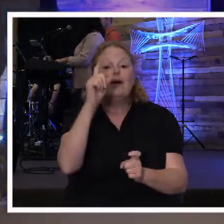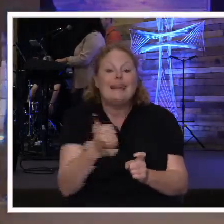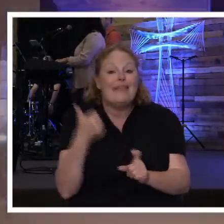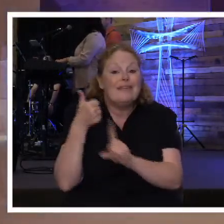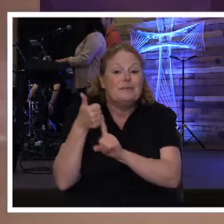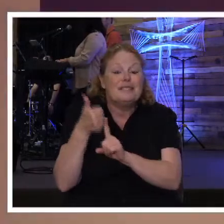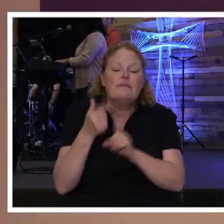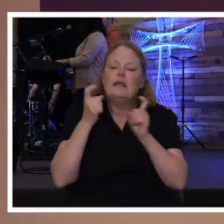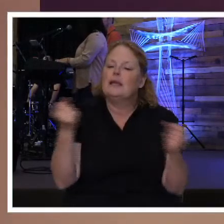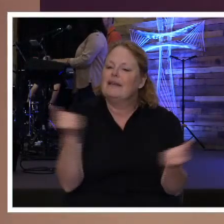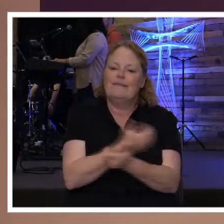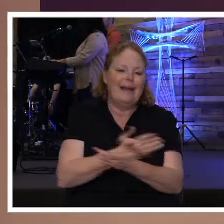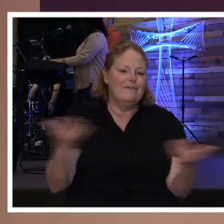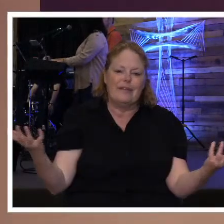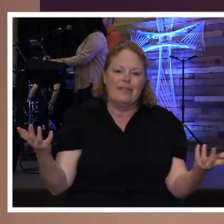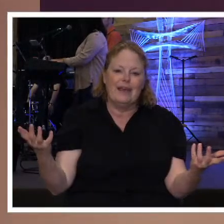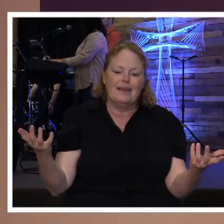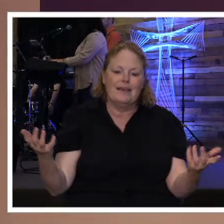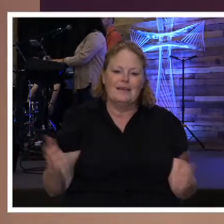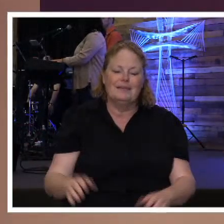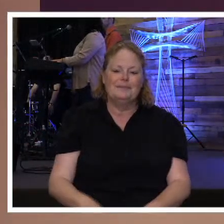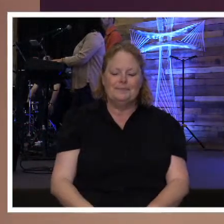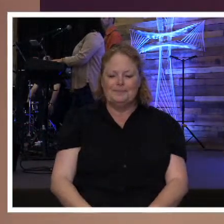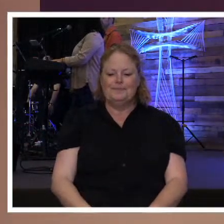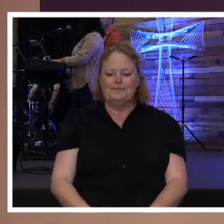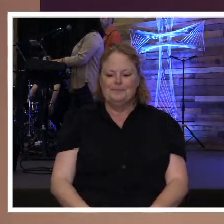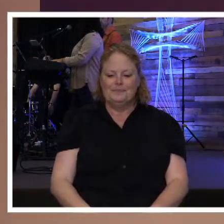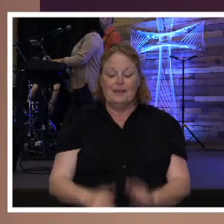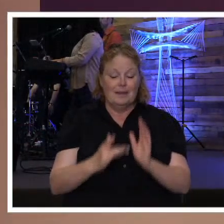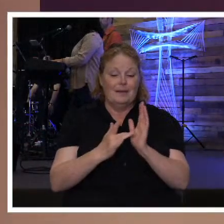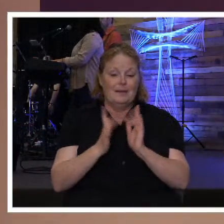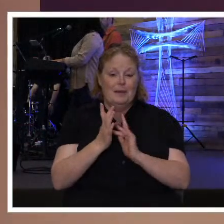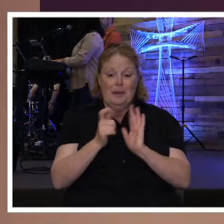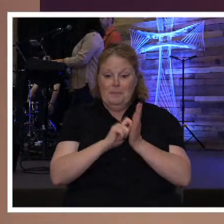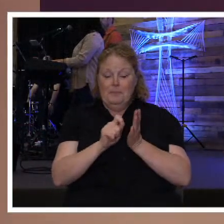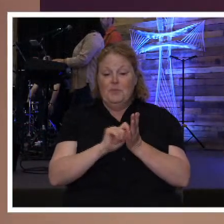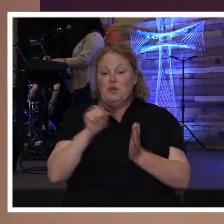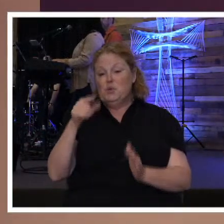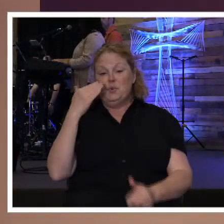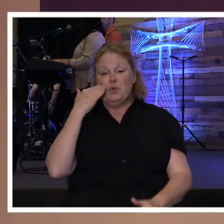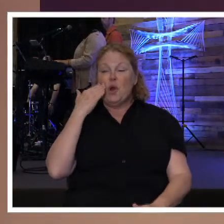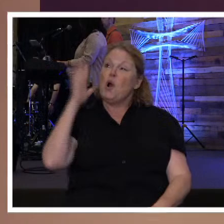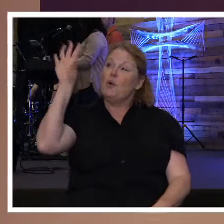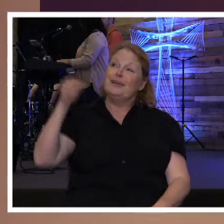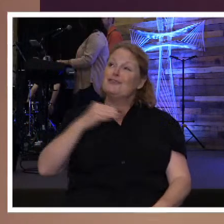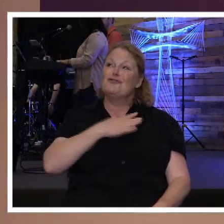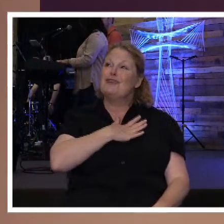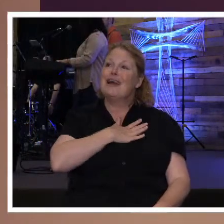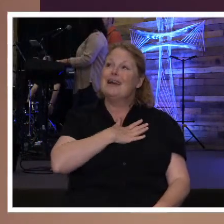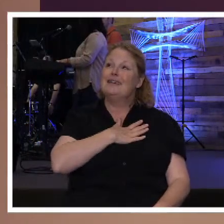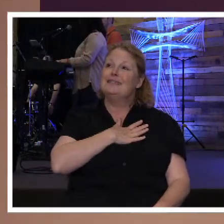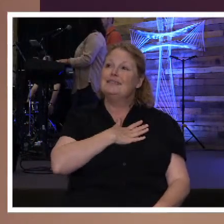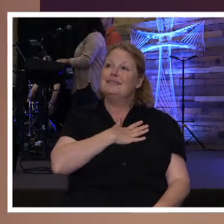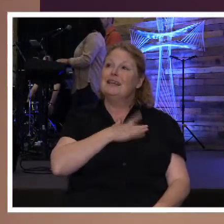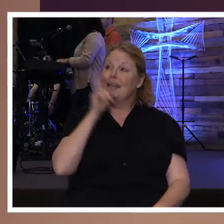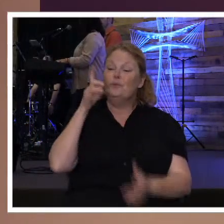2 Corinthians 8:9. For you know the grace of our Lord Jesus Christ. Though he was rich,